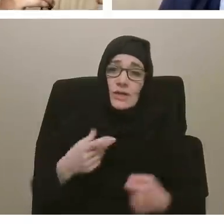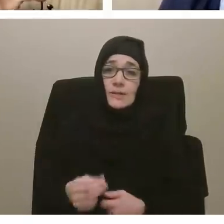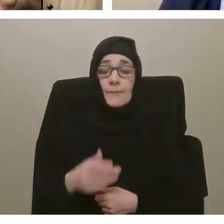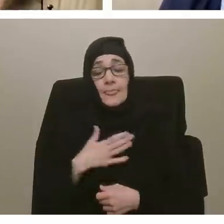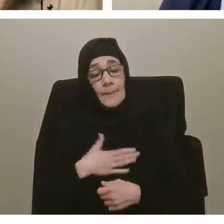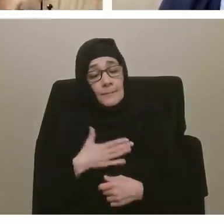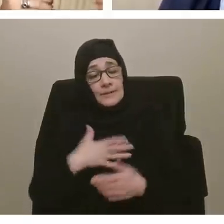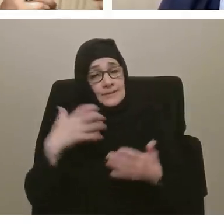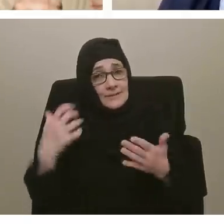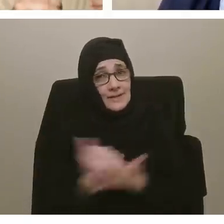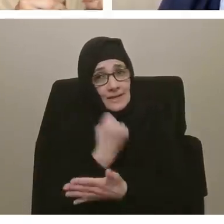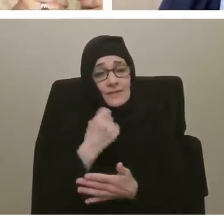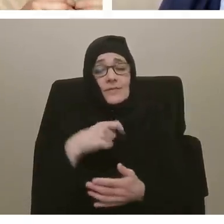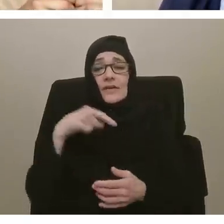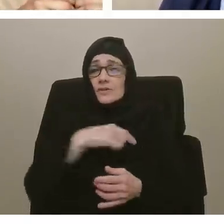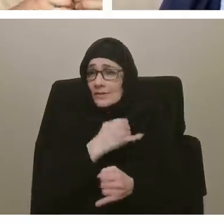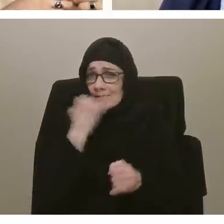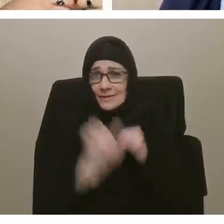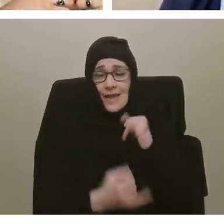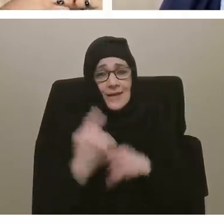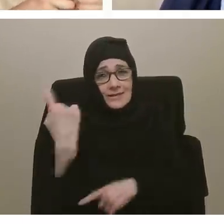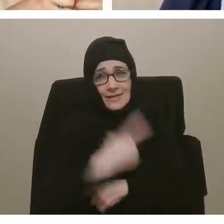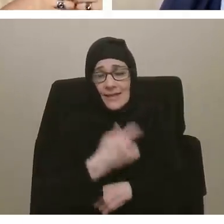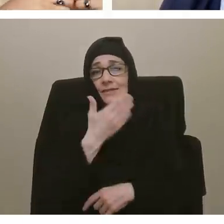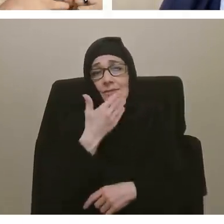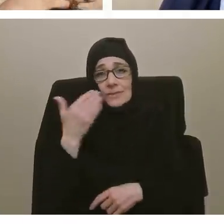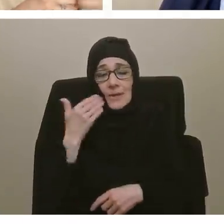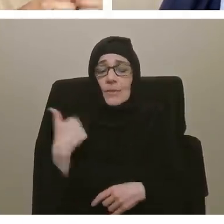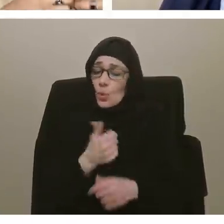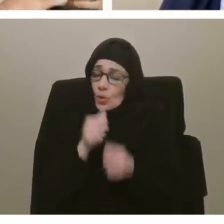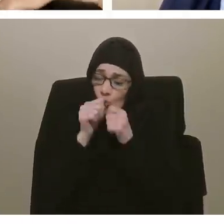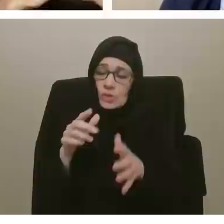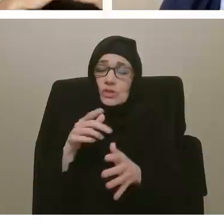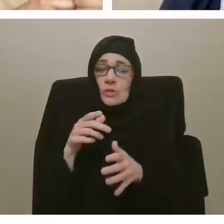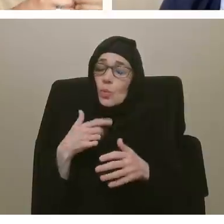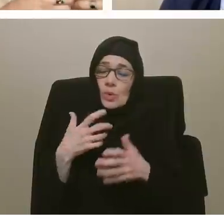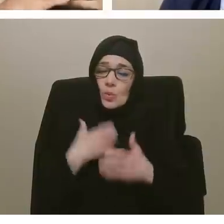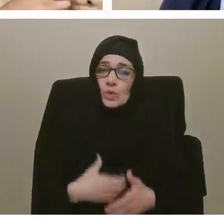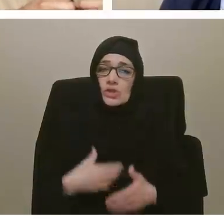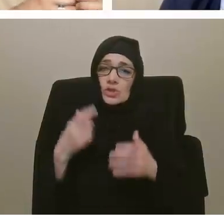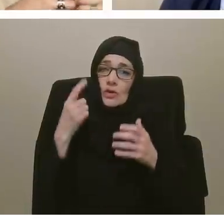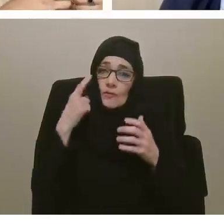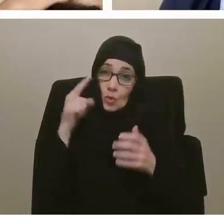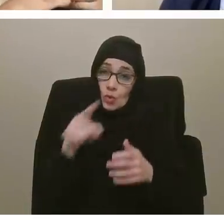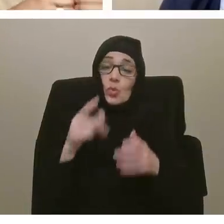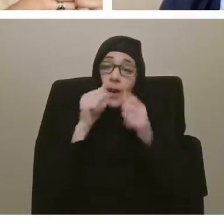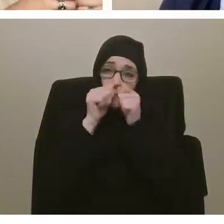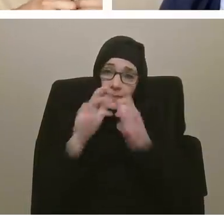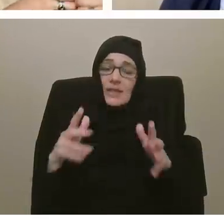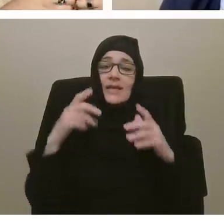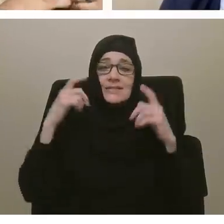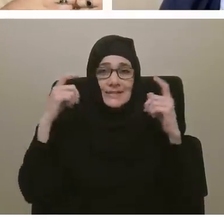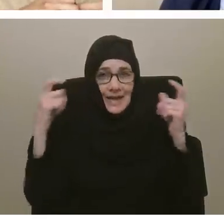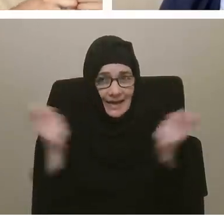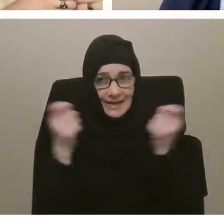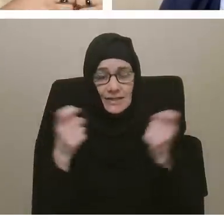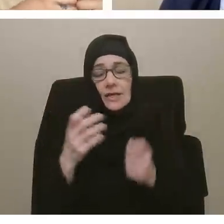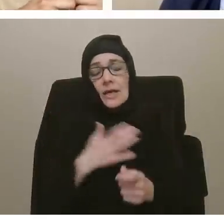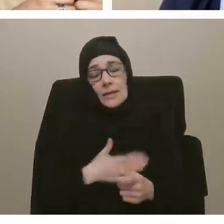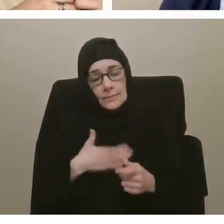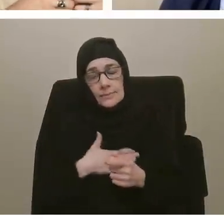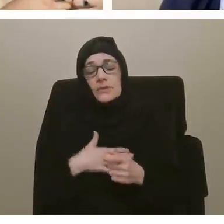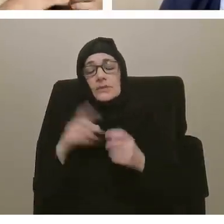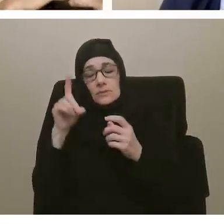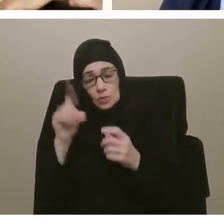very last moments, and we wish you a blessed Eid. We also want to you know, once again impress upon everyone, keep Al-Aqsa and the people